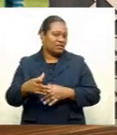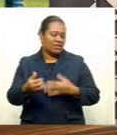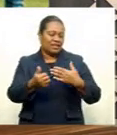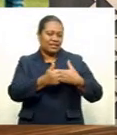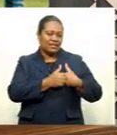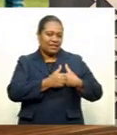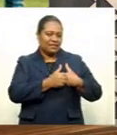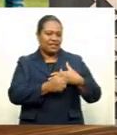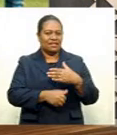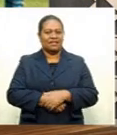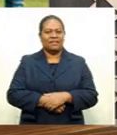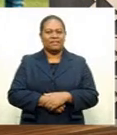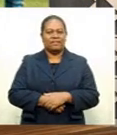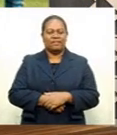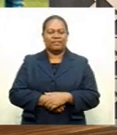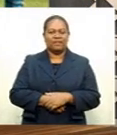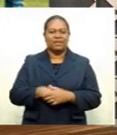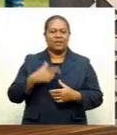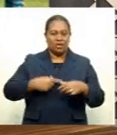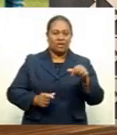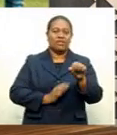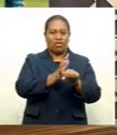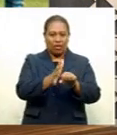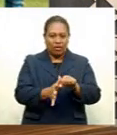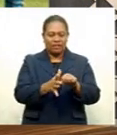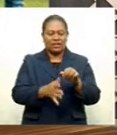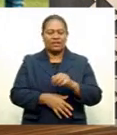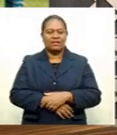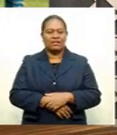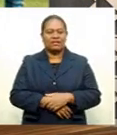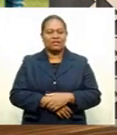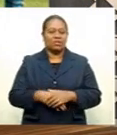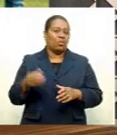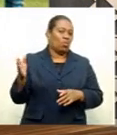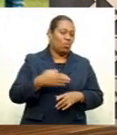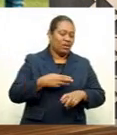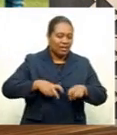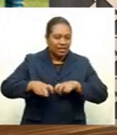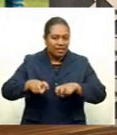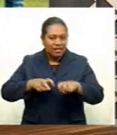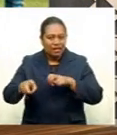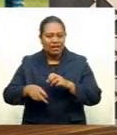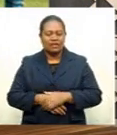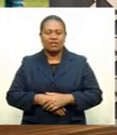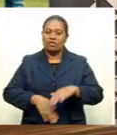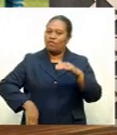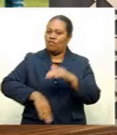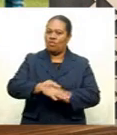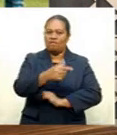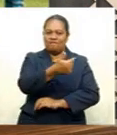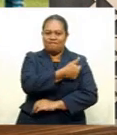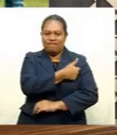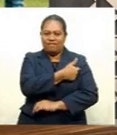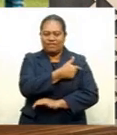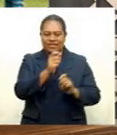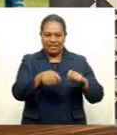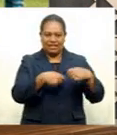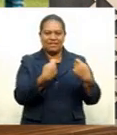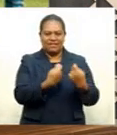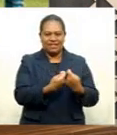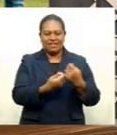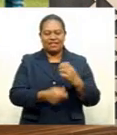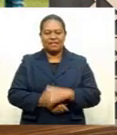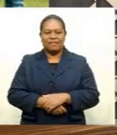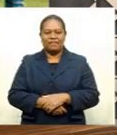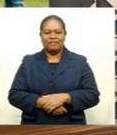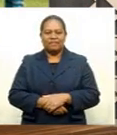and well-being amidst the COVID-19 pandemic. With all athletes ensuring full vaccination, Team Fiji's head of delegation, Patrick